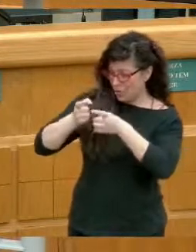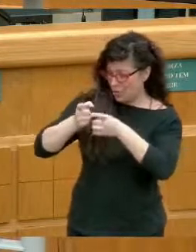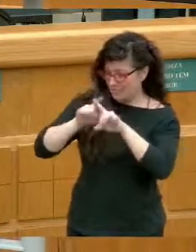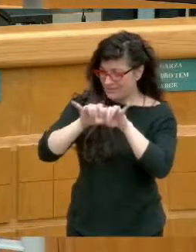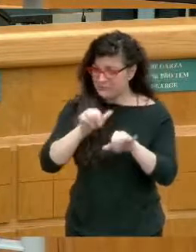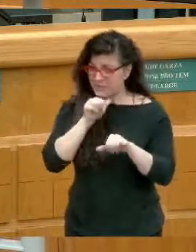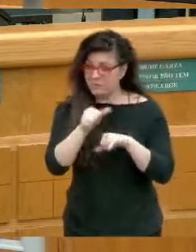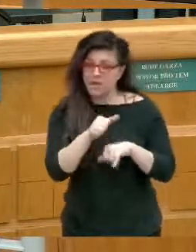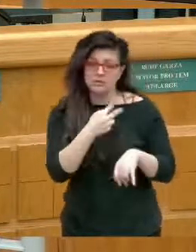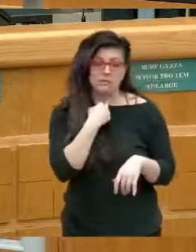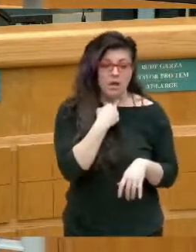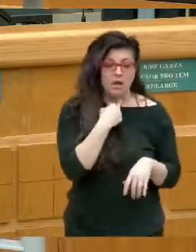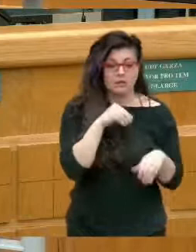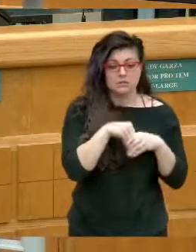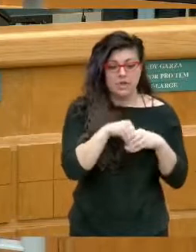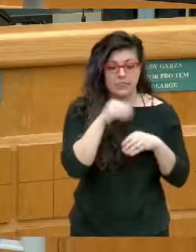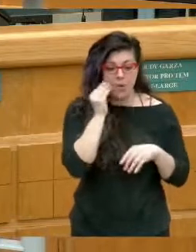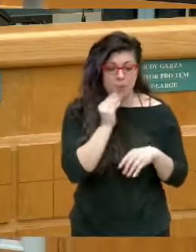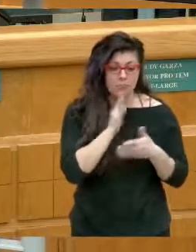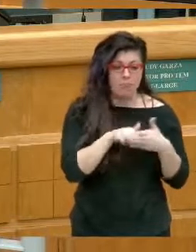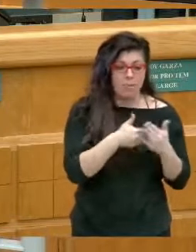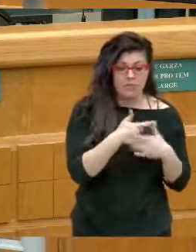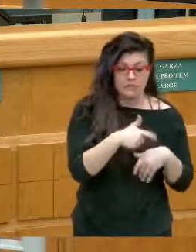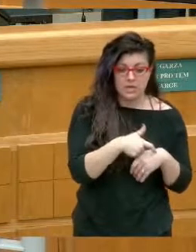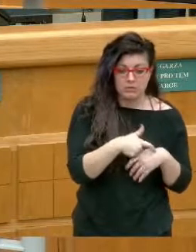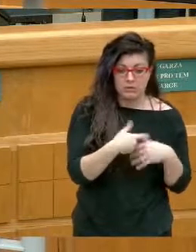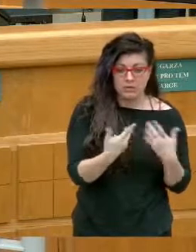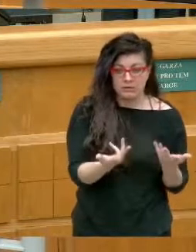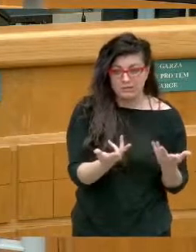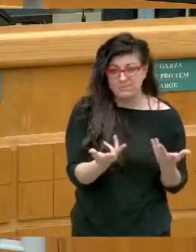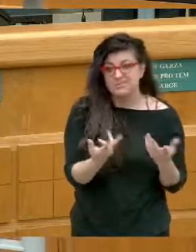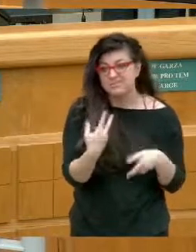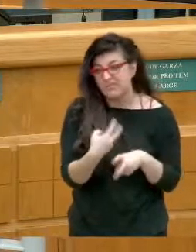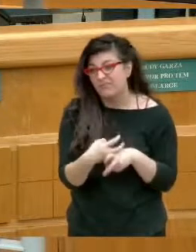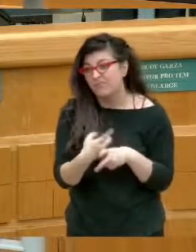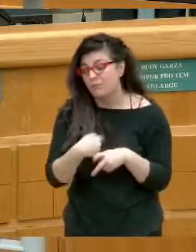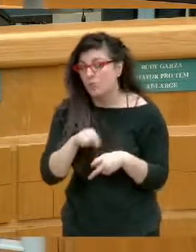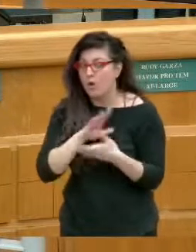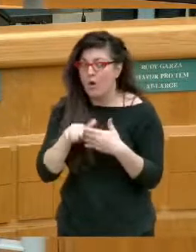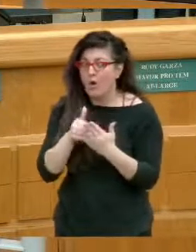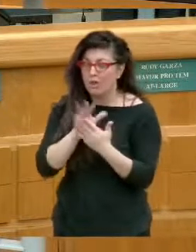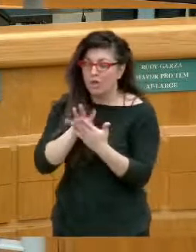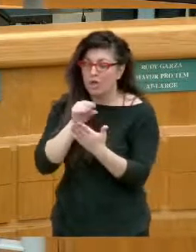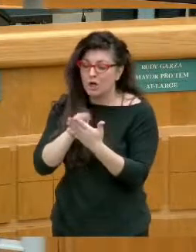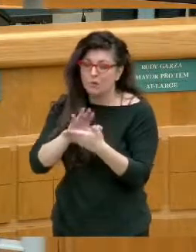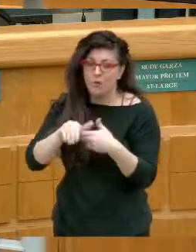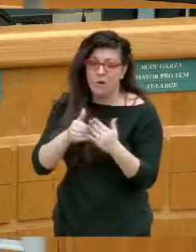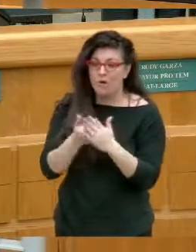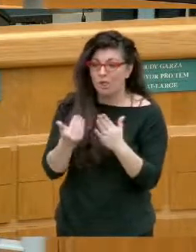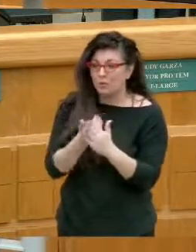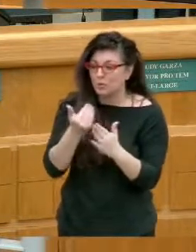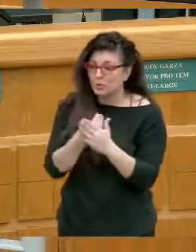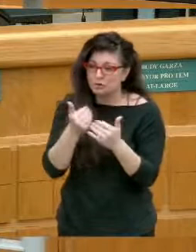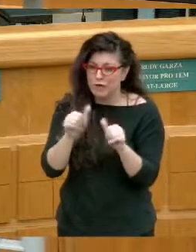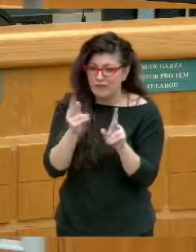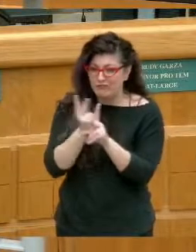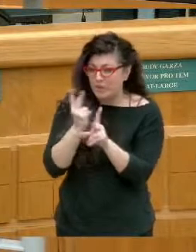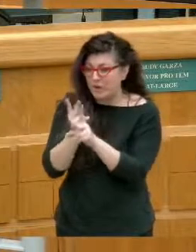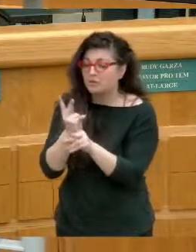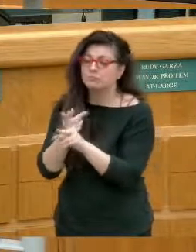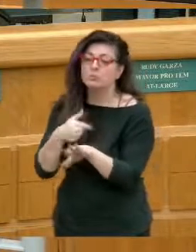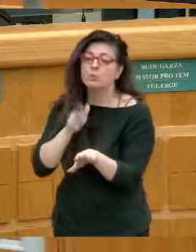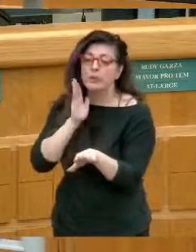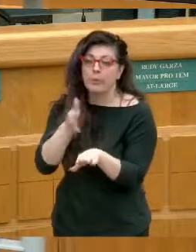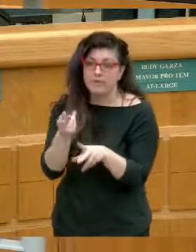houses at the same time. And it's difficult, and we're all new at this. And it's something that we're going to figure